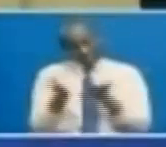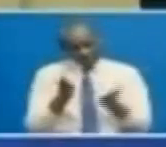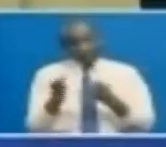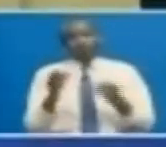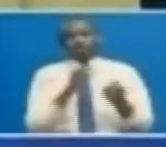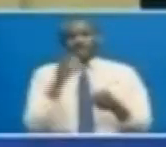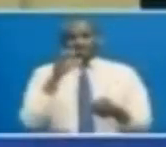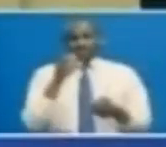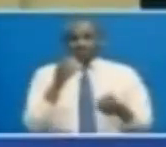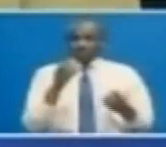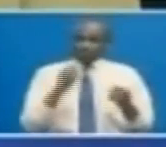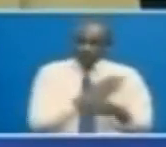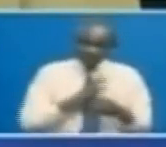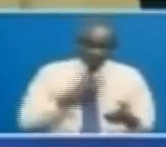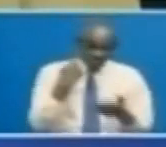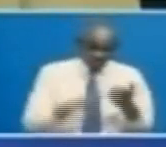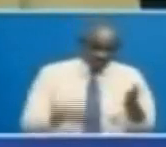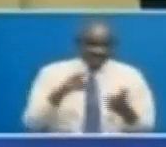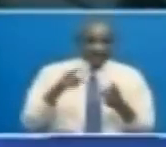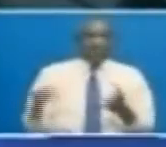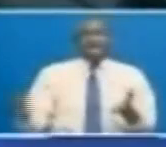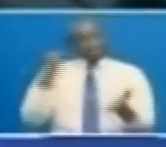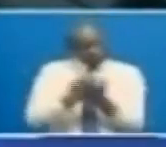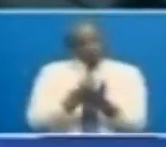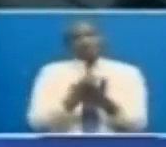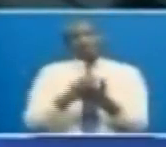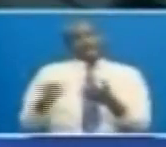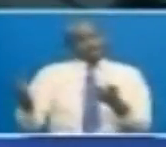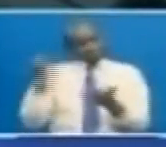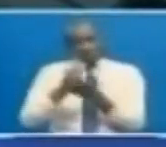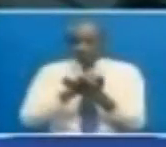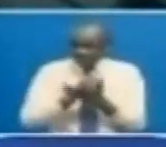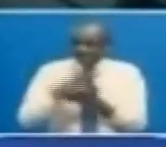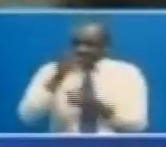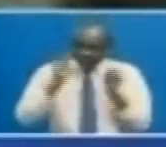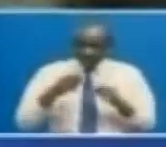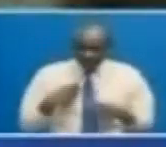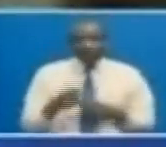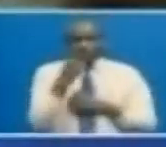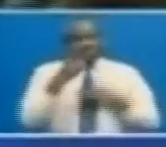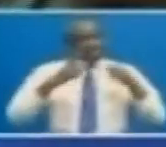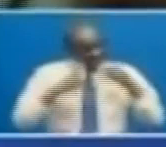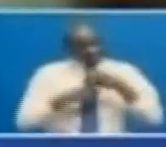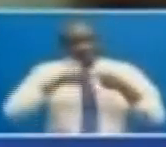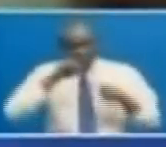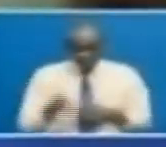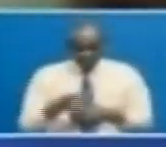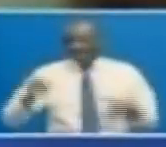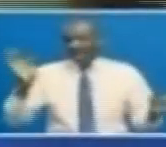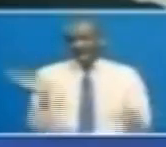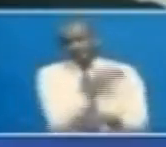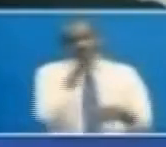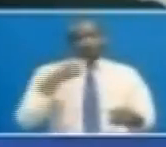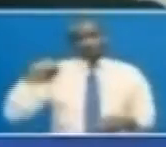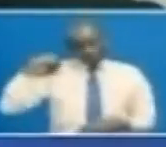now come out to say that the process of employee auditing is being enhanced to have about 26,000 employees axed through